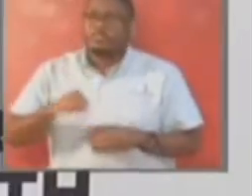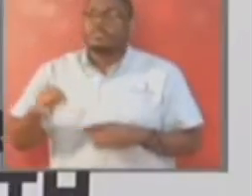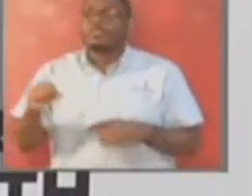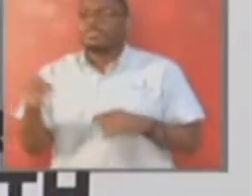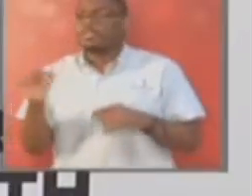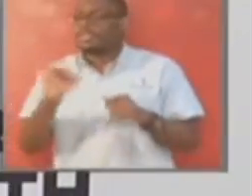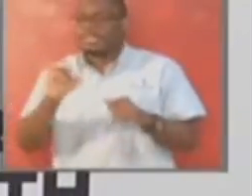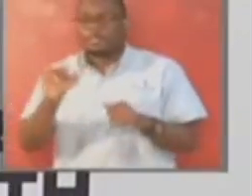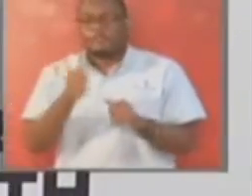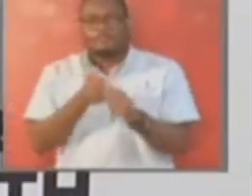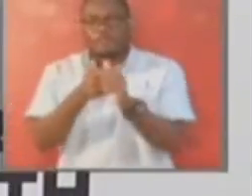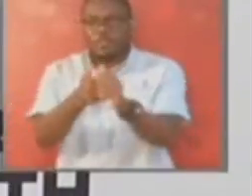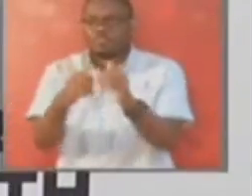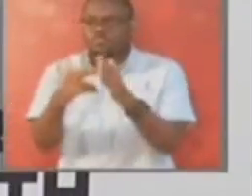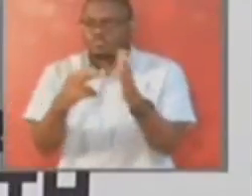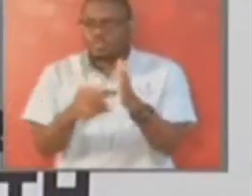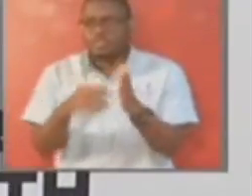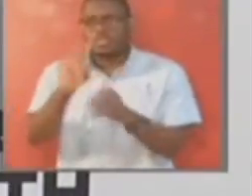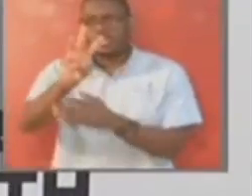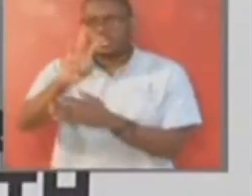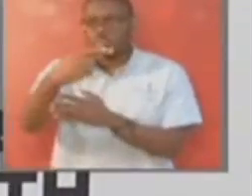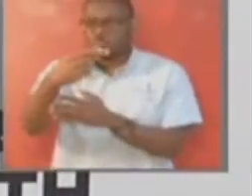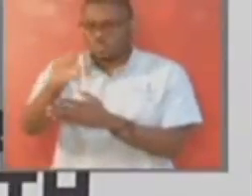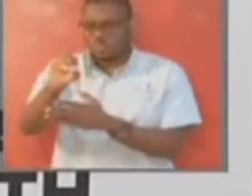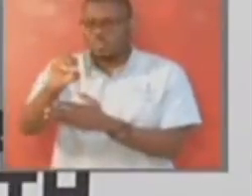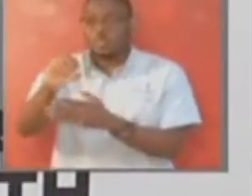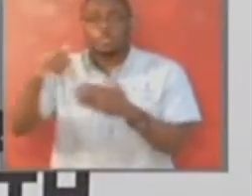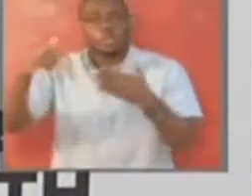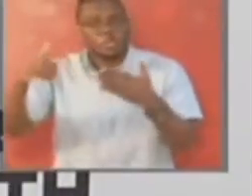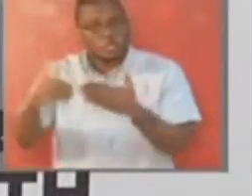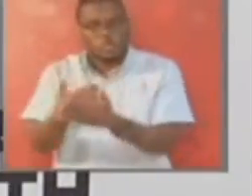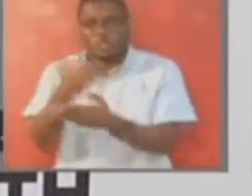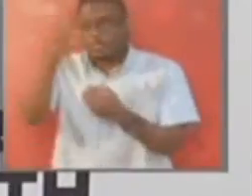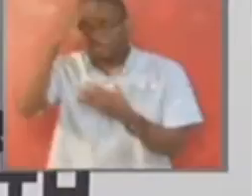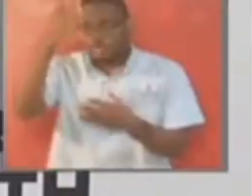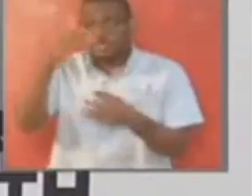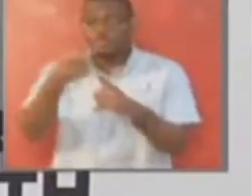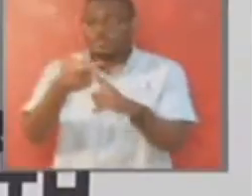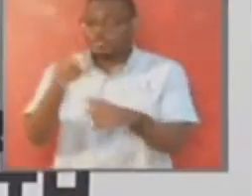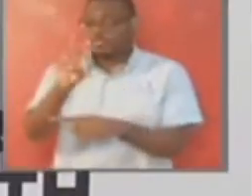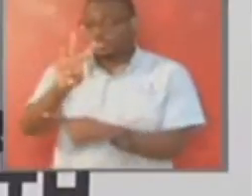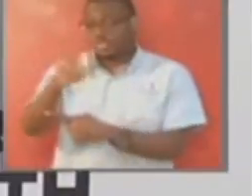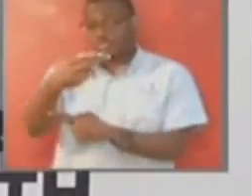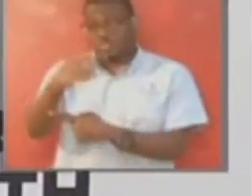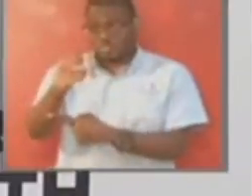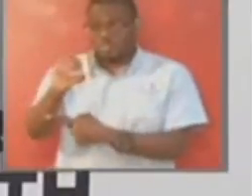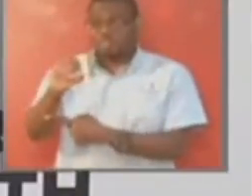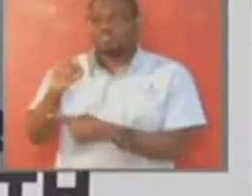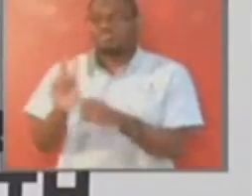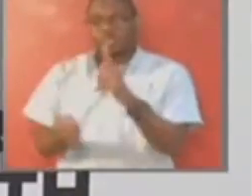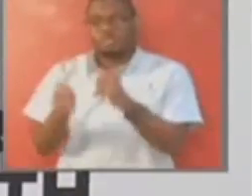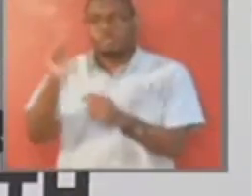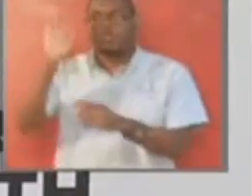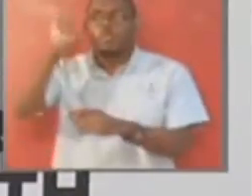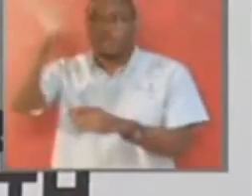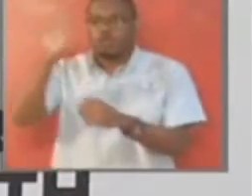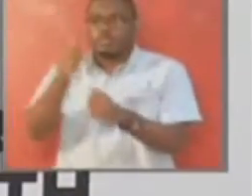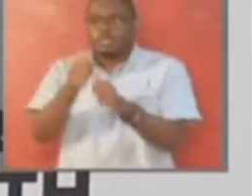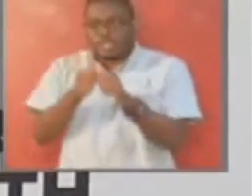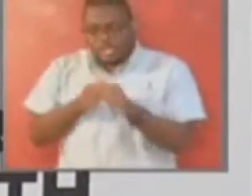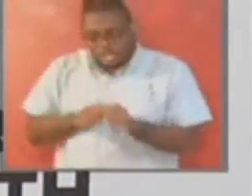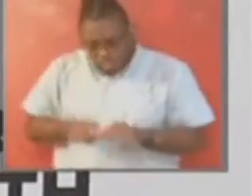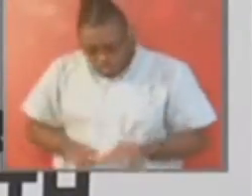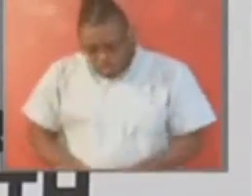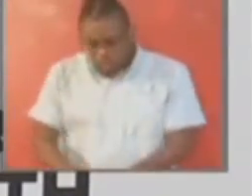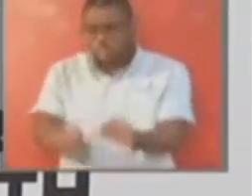beginning. So based on this new development from WHO, we will continue with our testing strategy, but we are asking again, persons who are ill